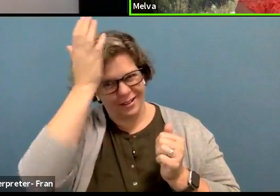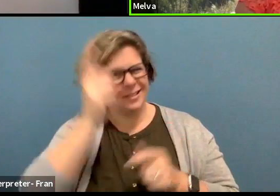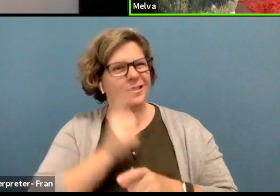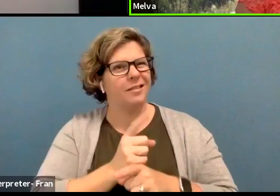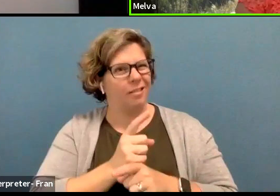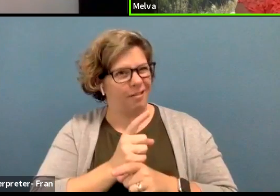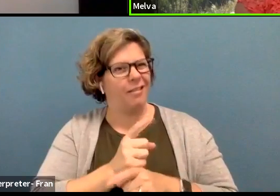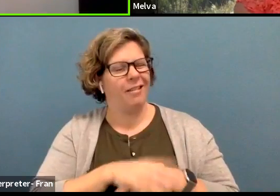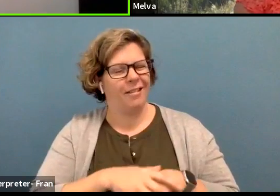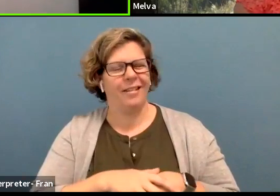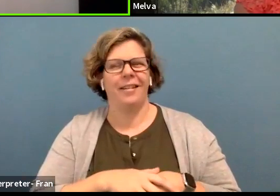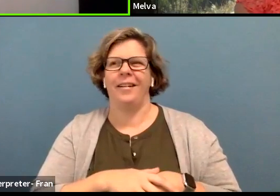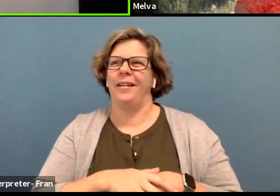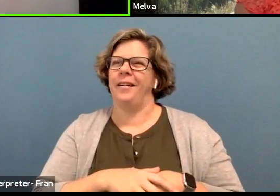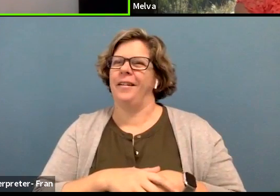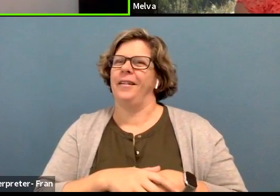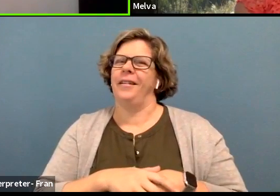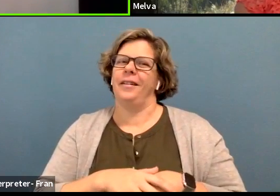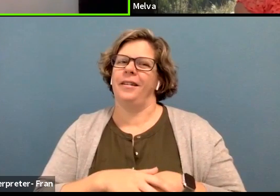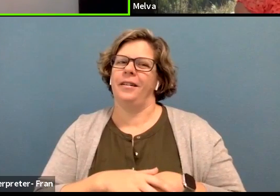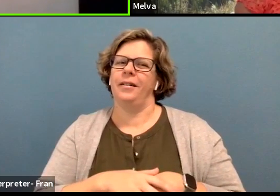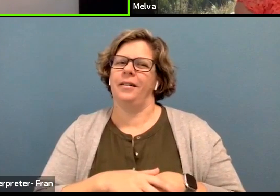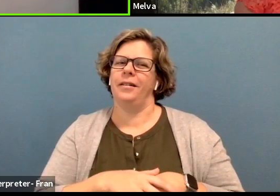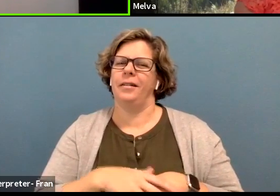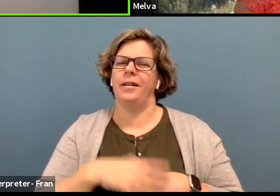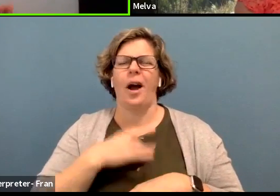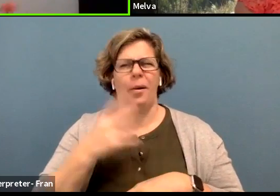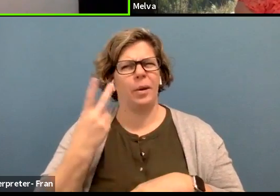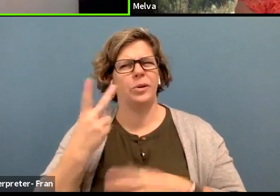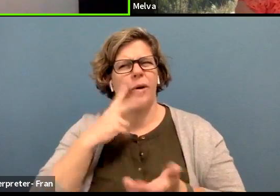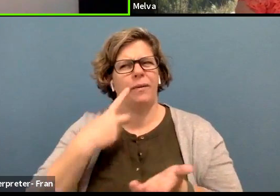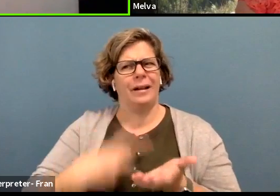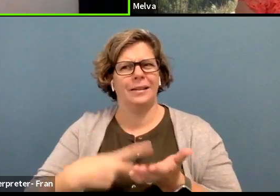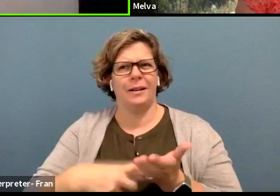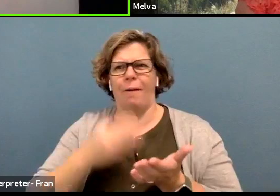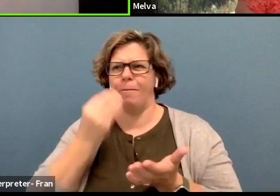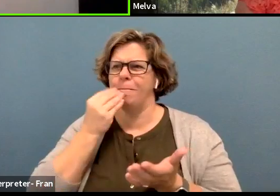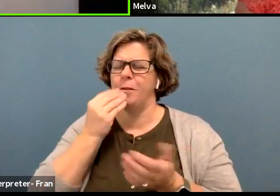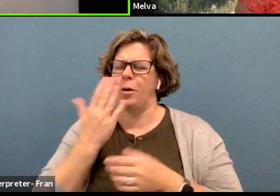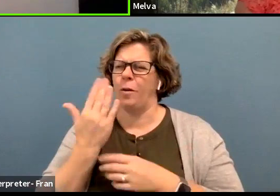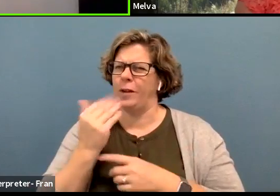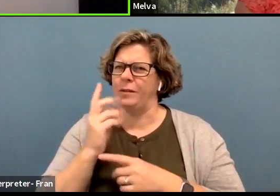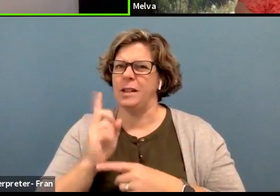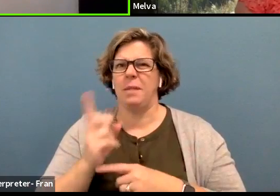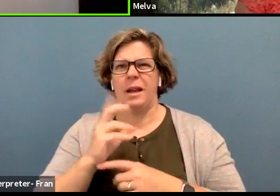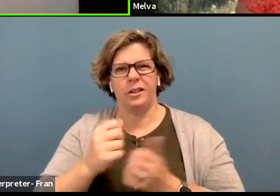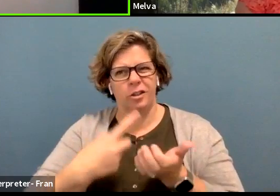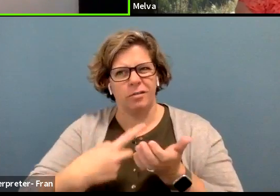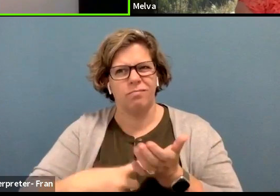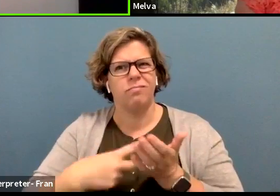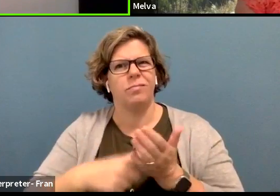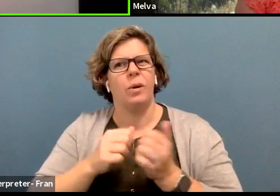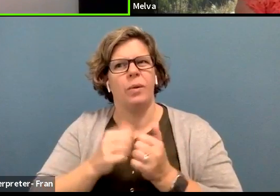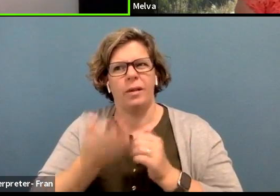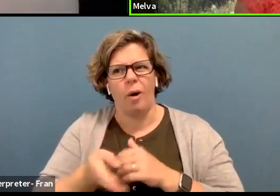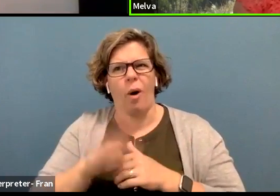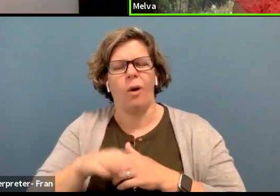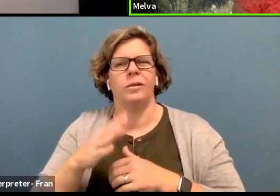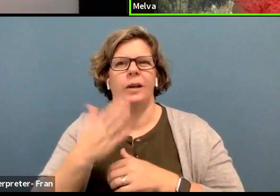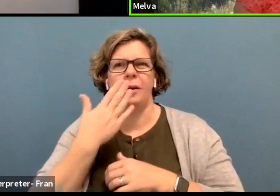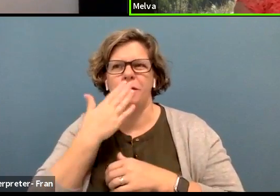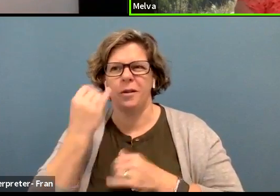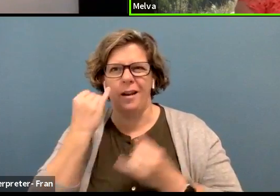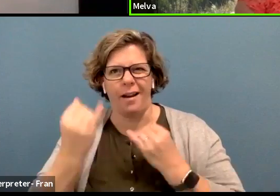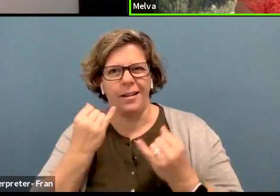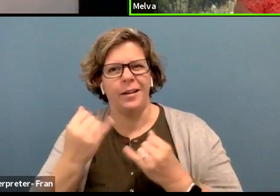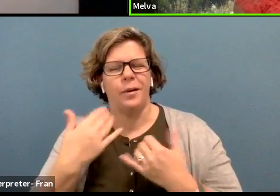Yeah. I like to talk food with you, Melva. We won't spend the full 15 minutes on it, but I could talk food with you all day long. You make